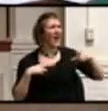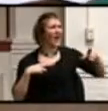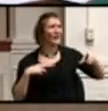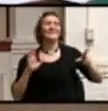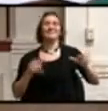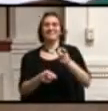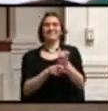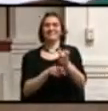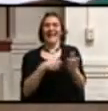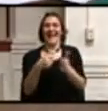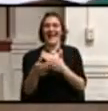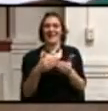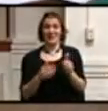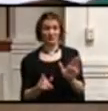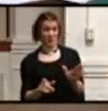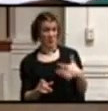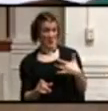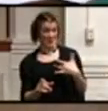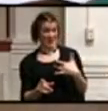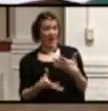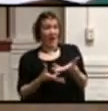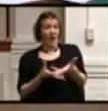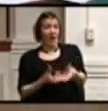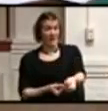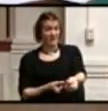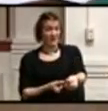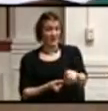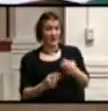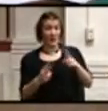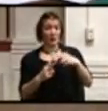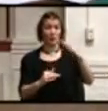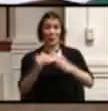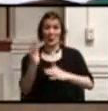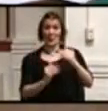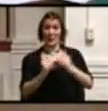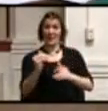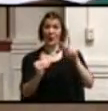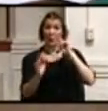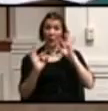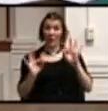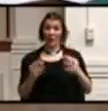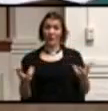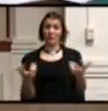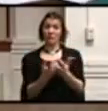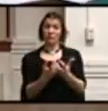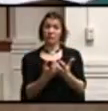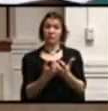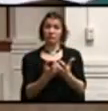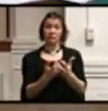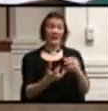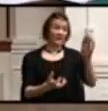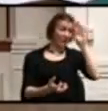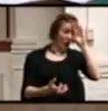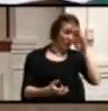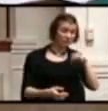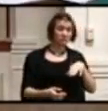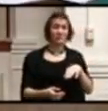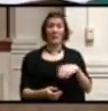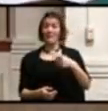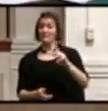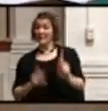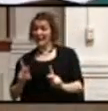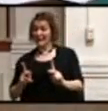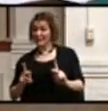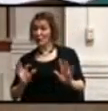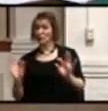Can you say here that those facilities would serve both the fire department and the public well for the expected period of